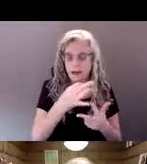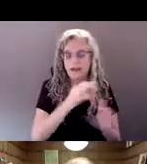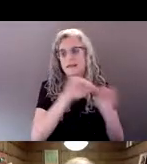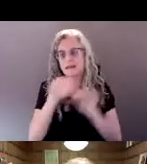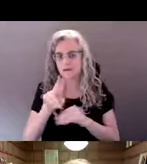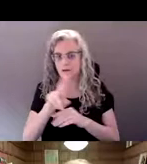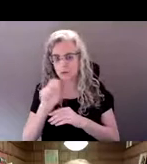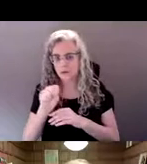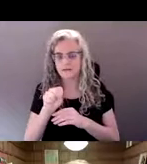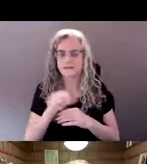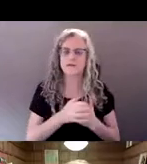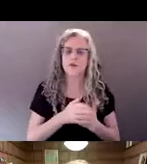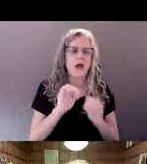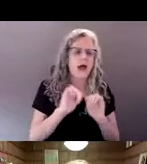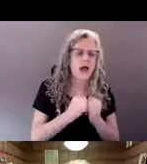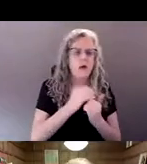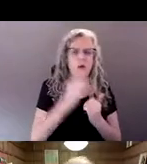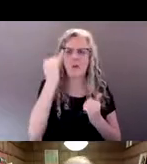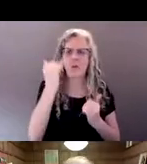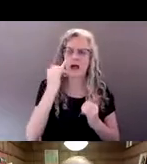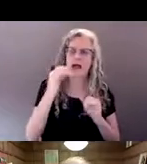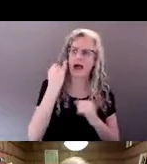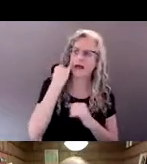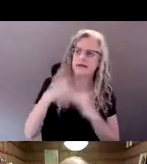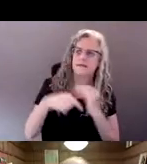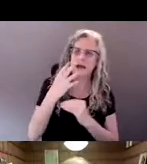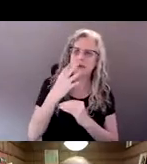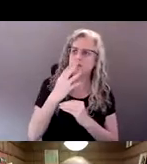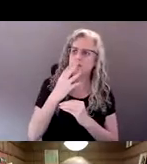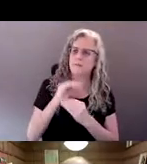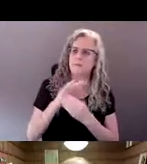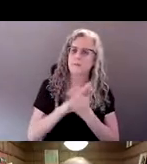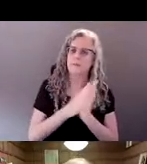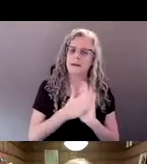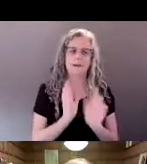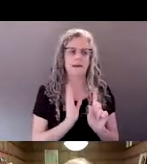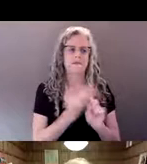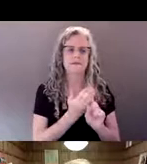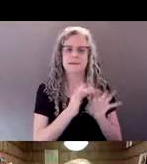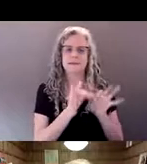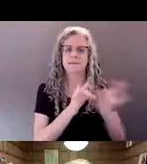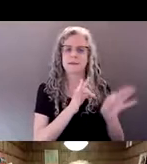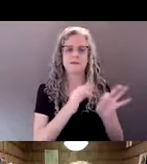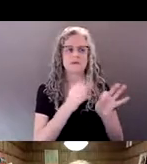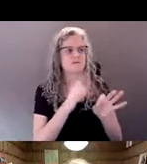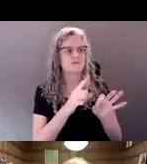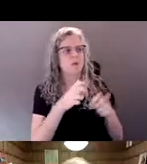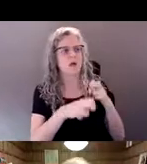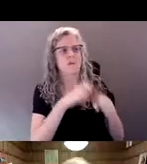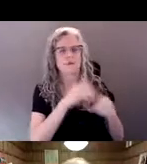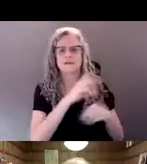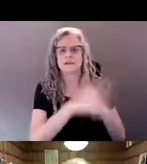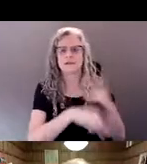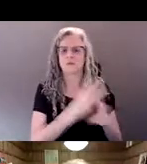do ideas about Jews and Judaism become convincing explanations for the state of the world in a given time